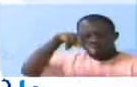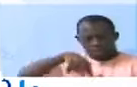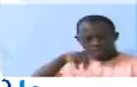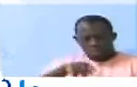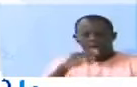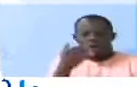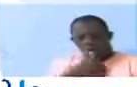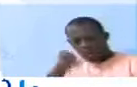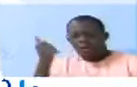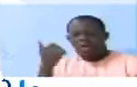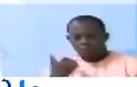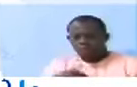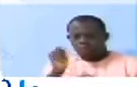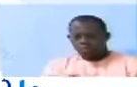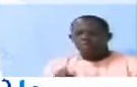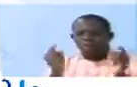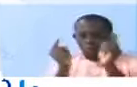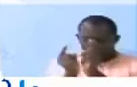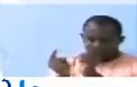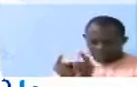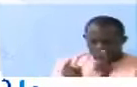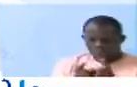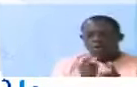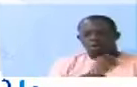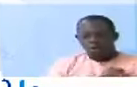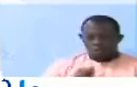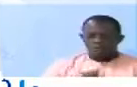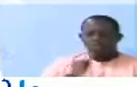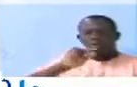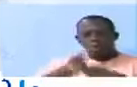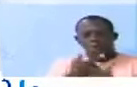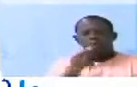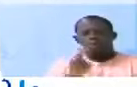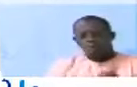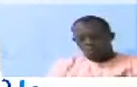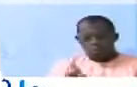us here, or we will see some people who will come and join us.